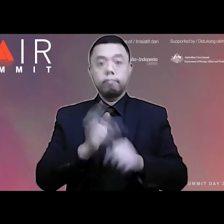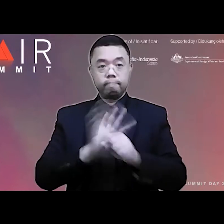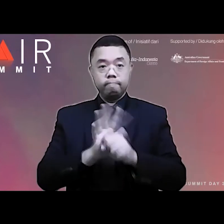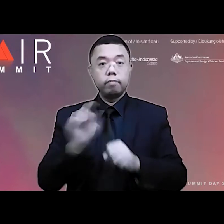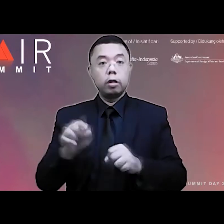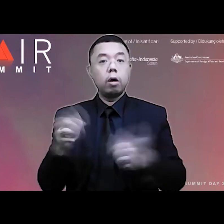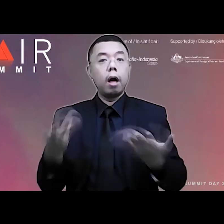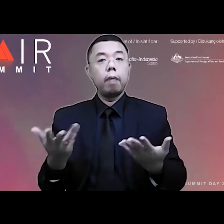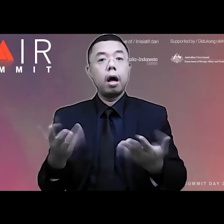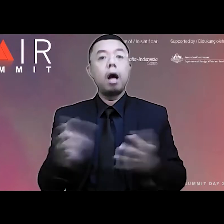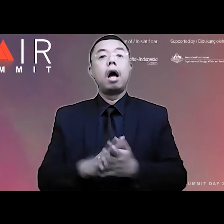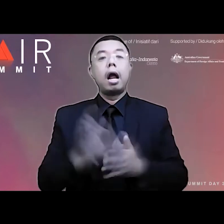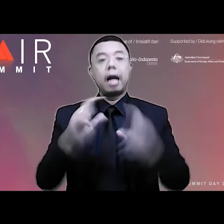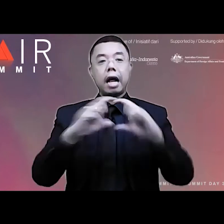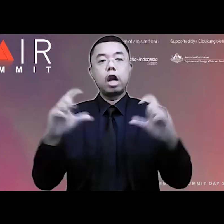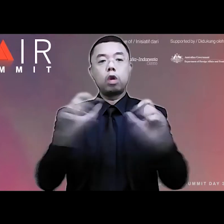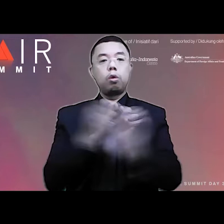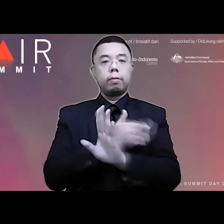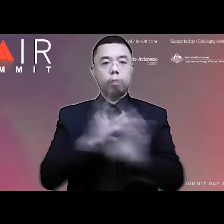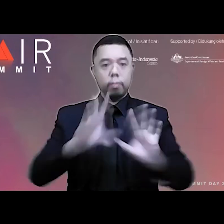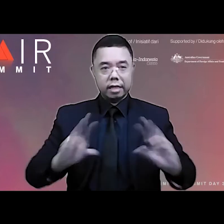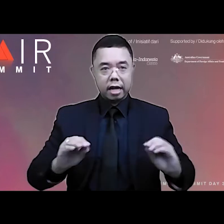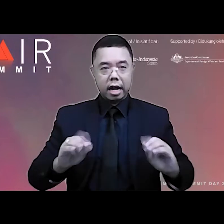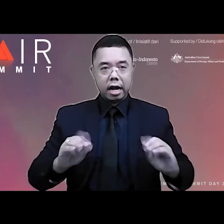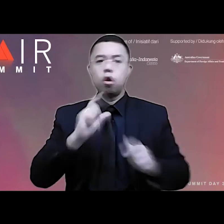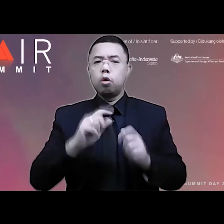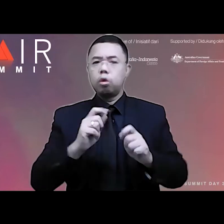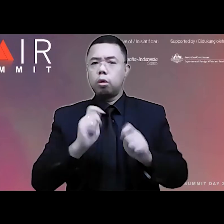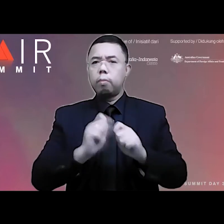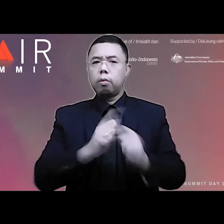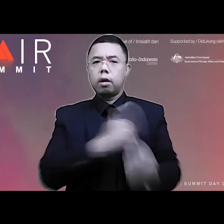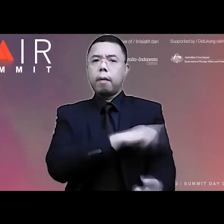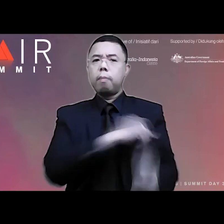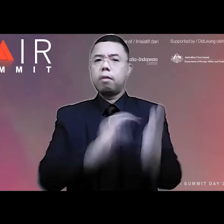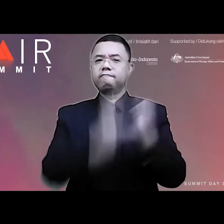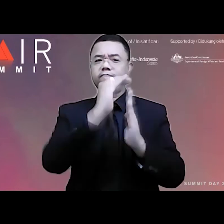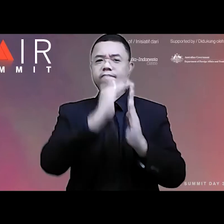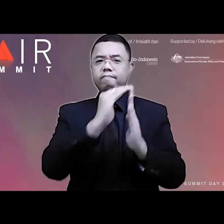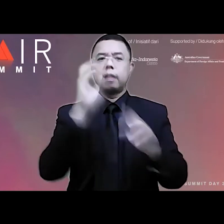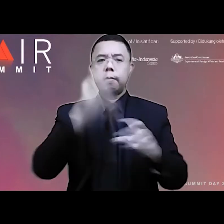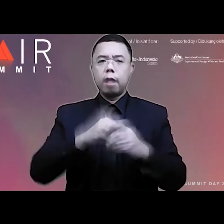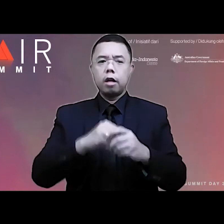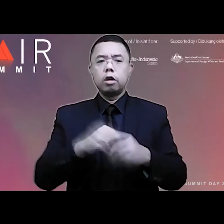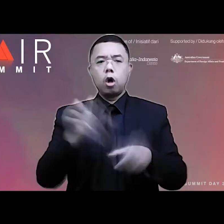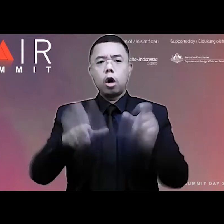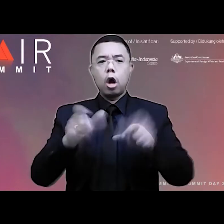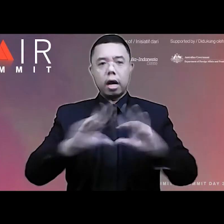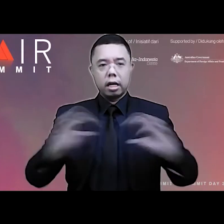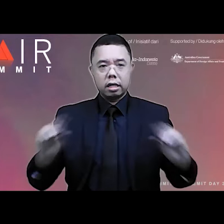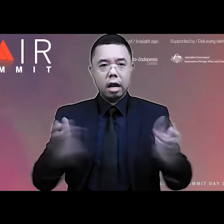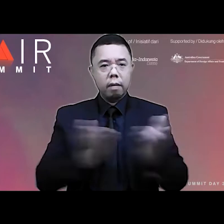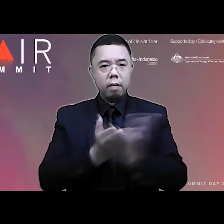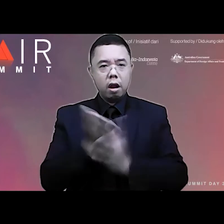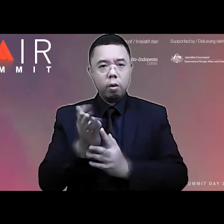to improve the competence of the workforce through vocational online training. And